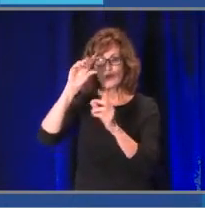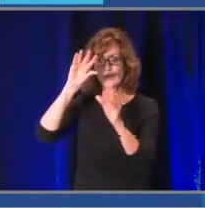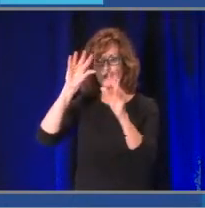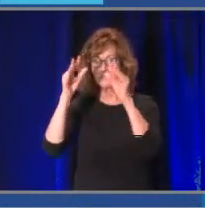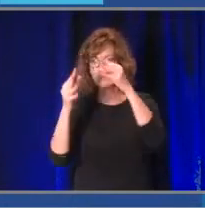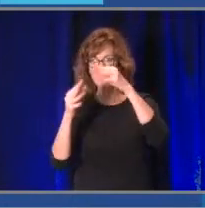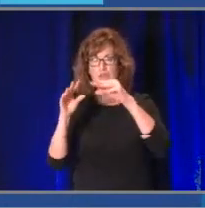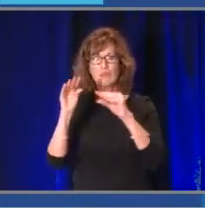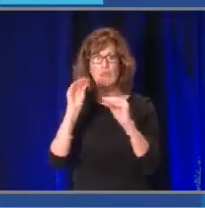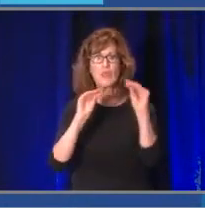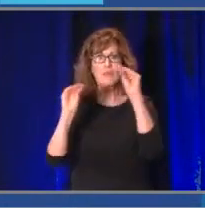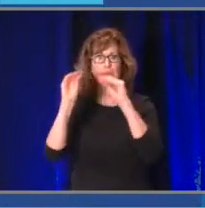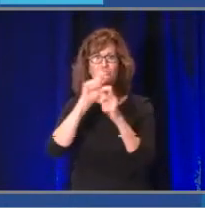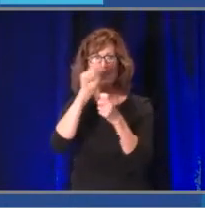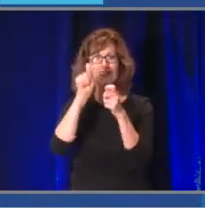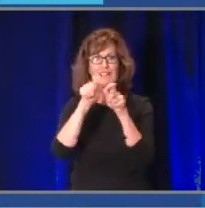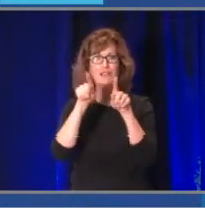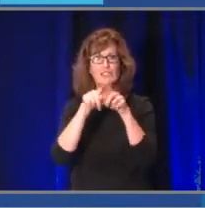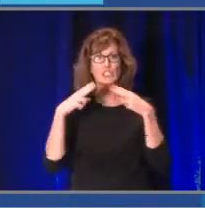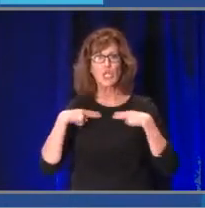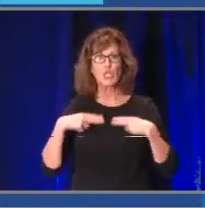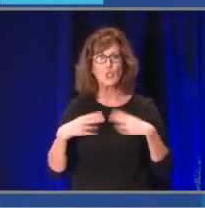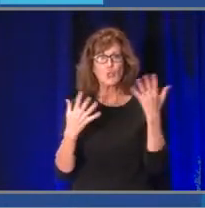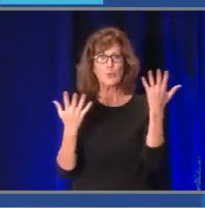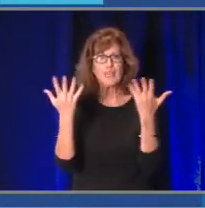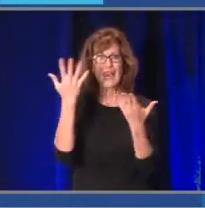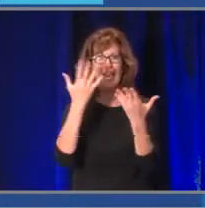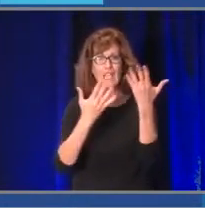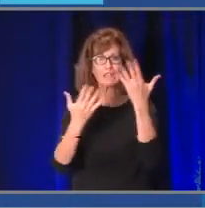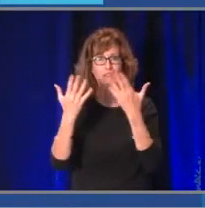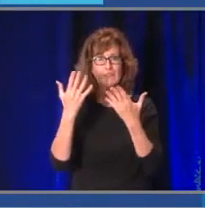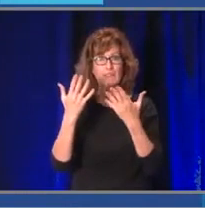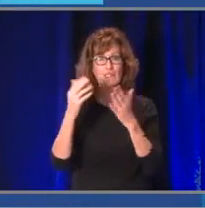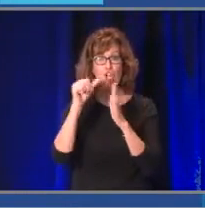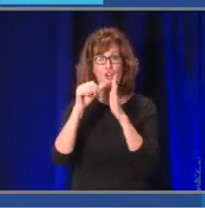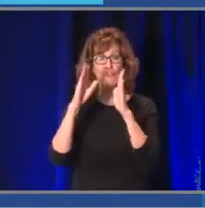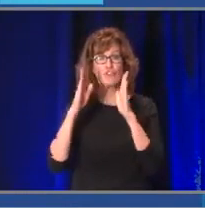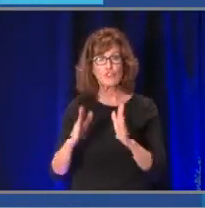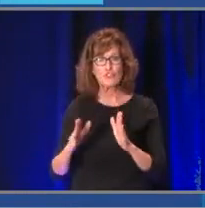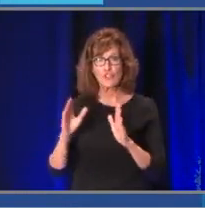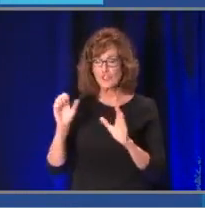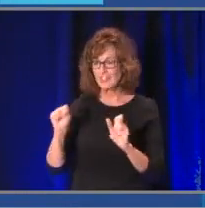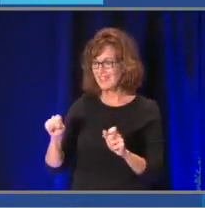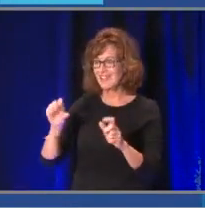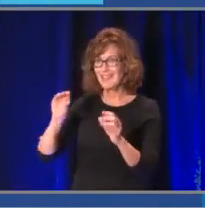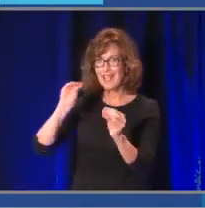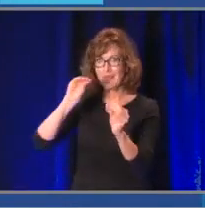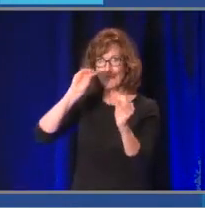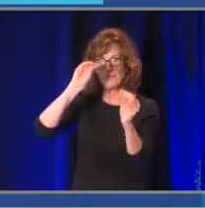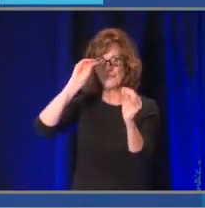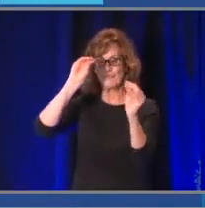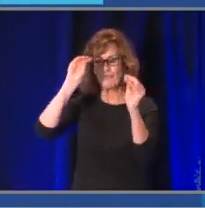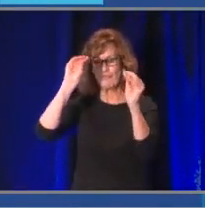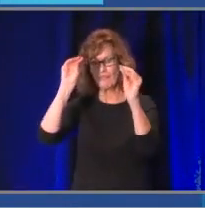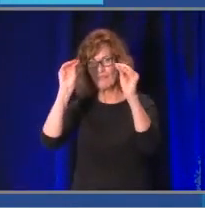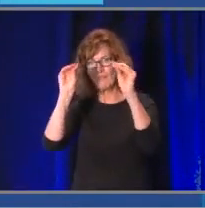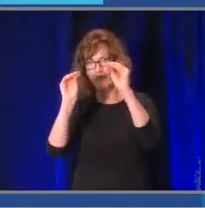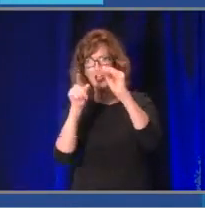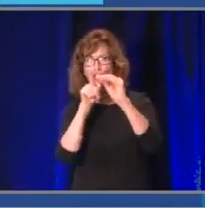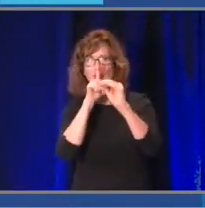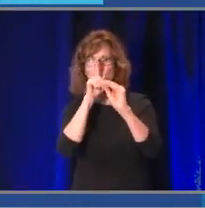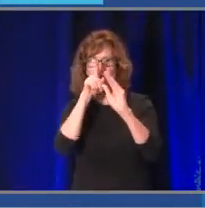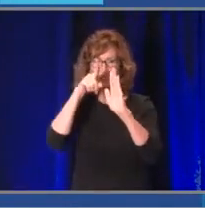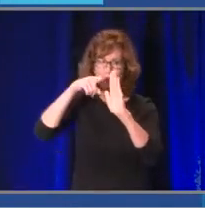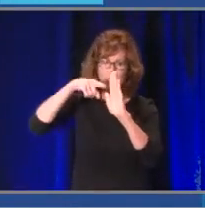human hand. And in fact, the surgeon can move the entire instrument 180 degrees to get into those nooks